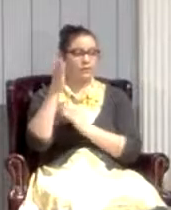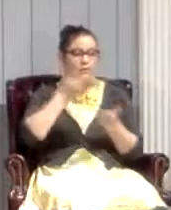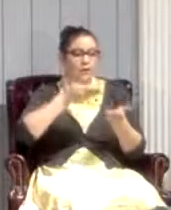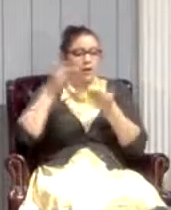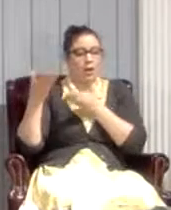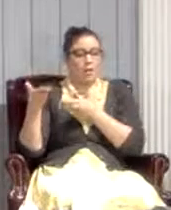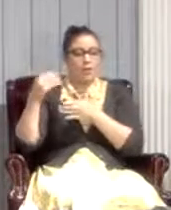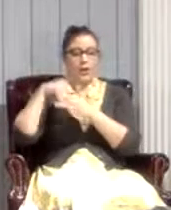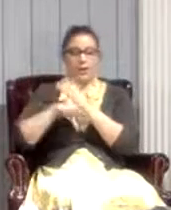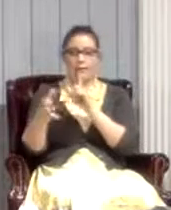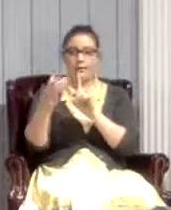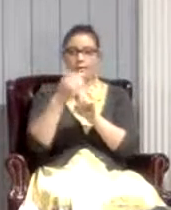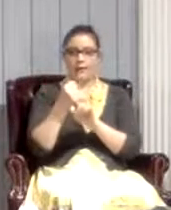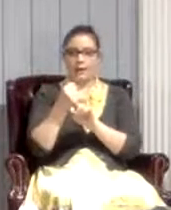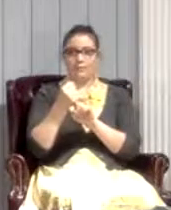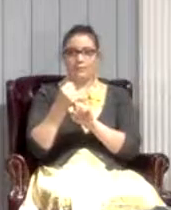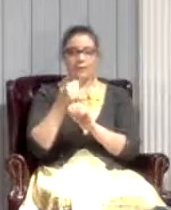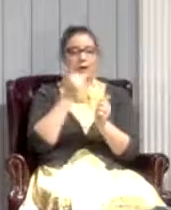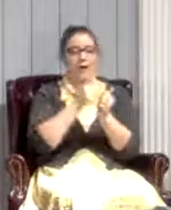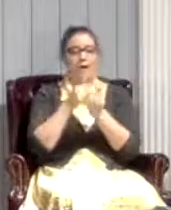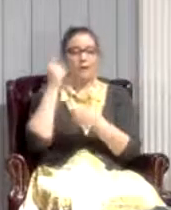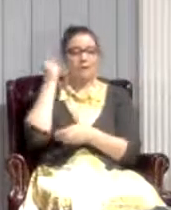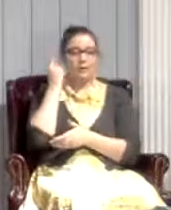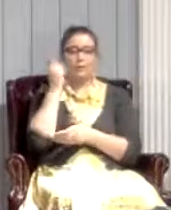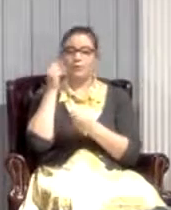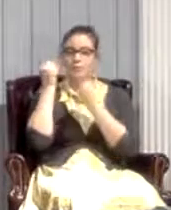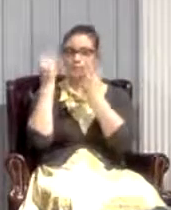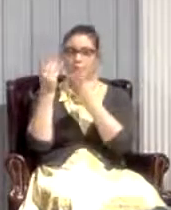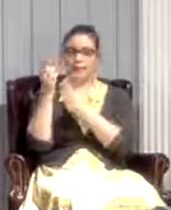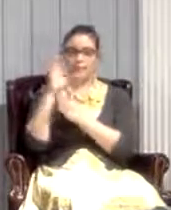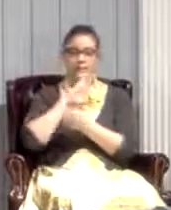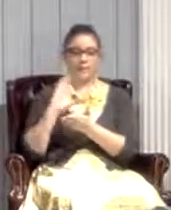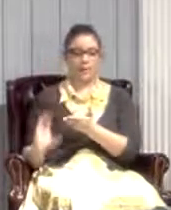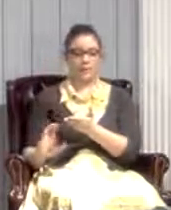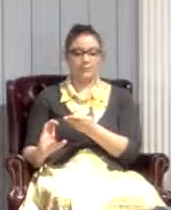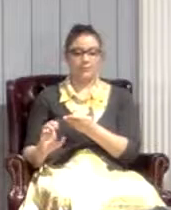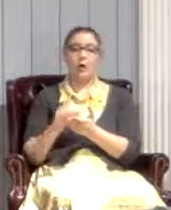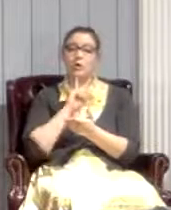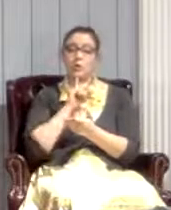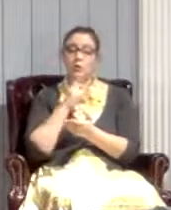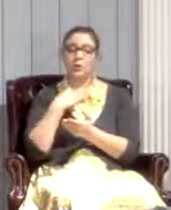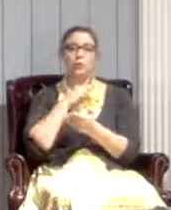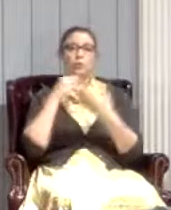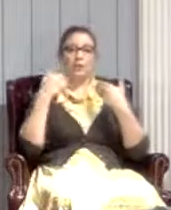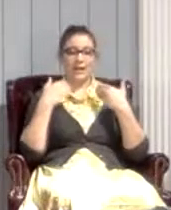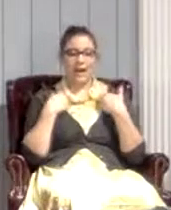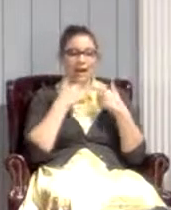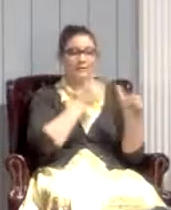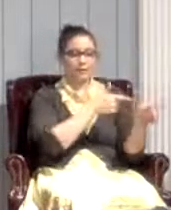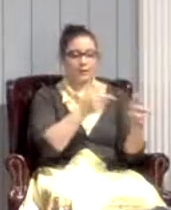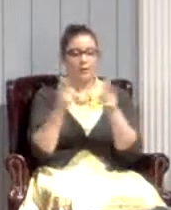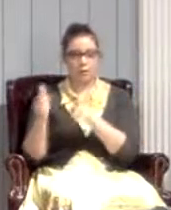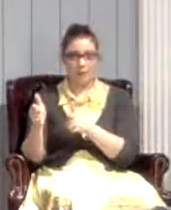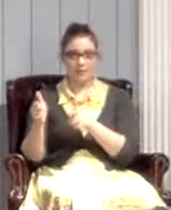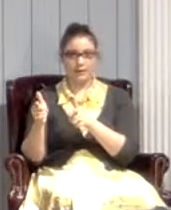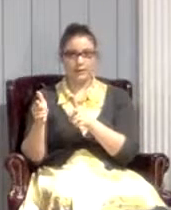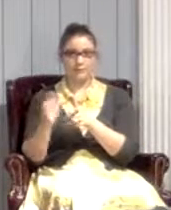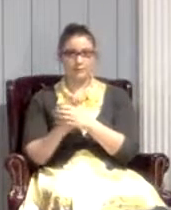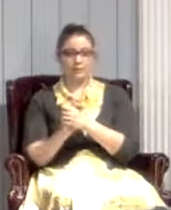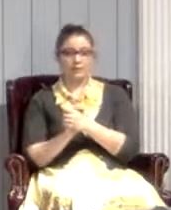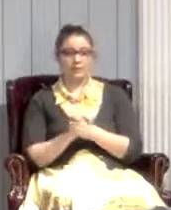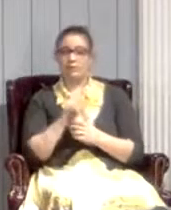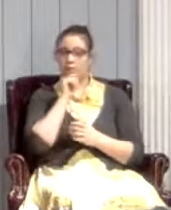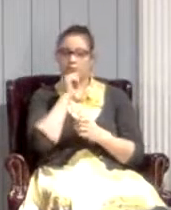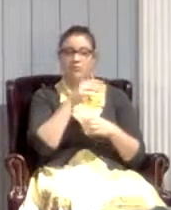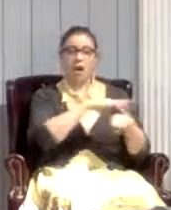captivity every thought to the obedience of Christ. So he says, we've got these weapons. They are not that they're not carnal,